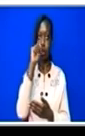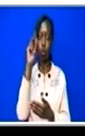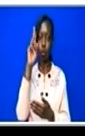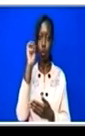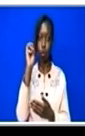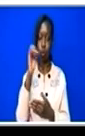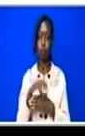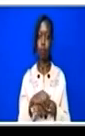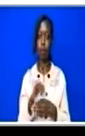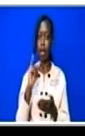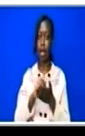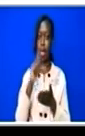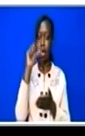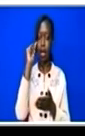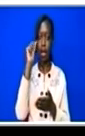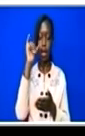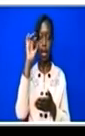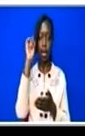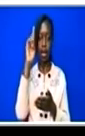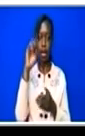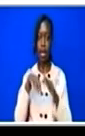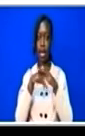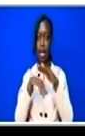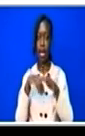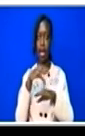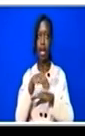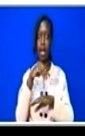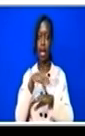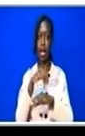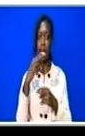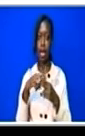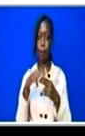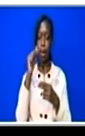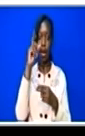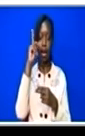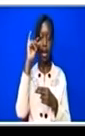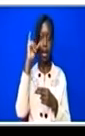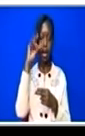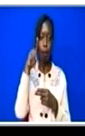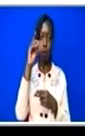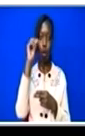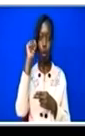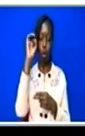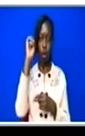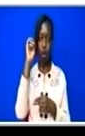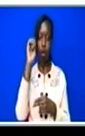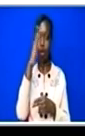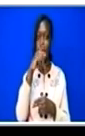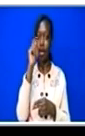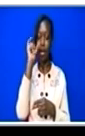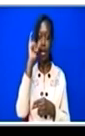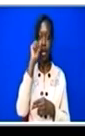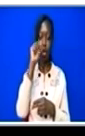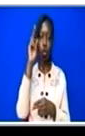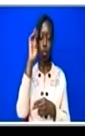skin, that layer of fat under the skin that is known as adipose tissue or the subcutaneous tissue, it's made